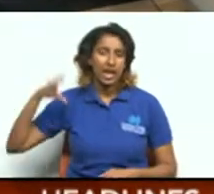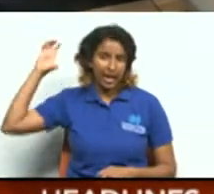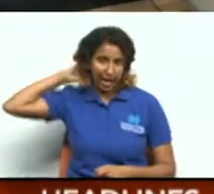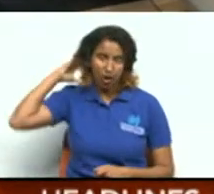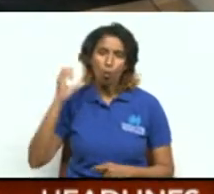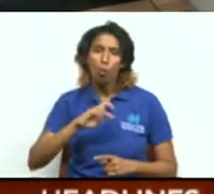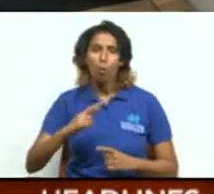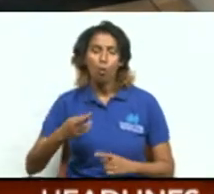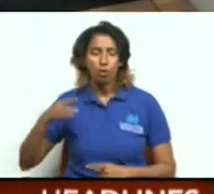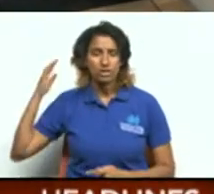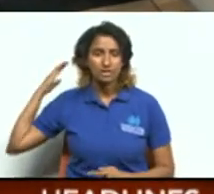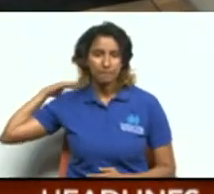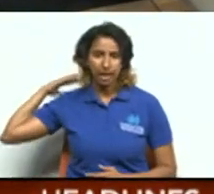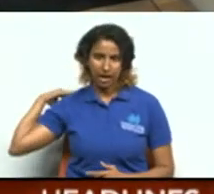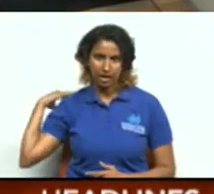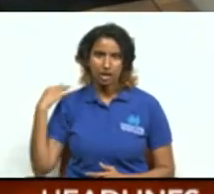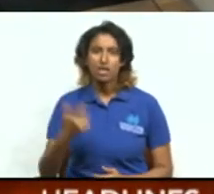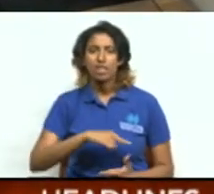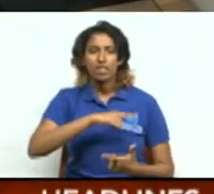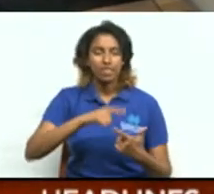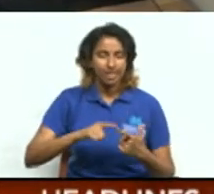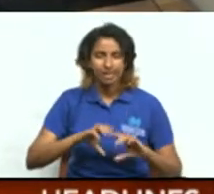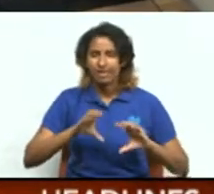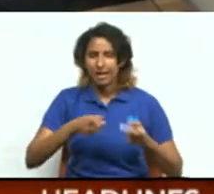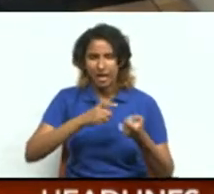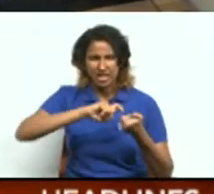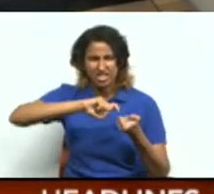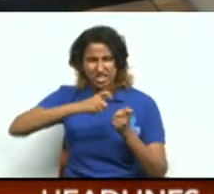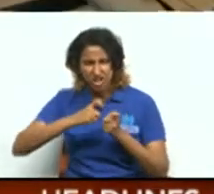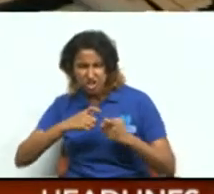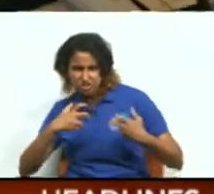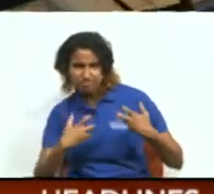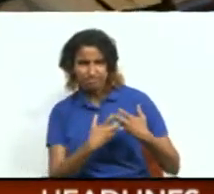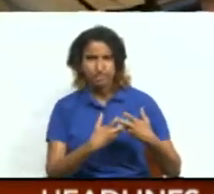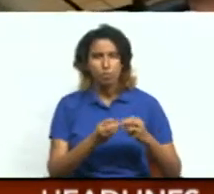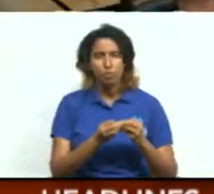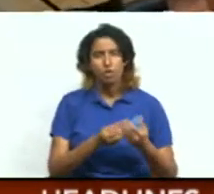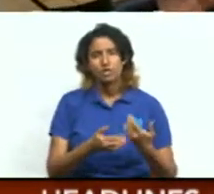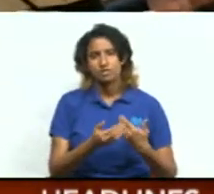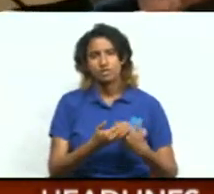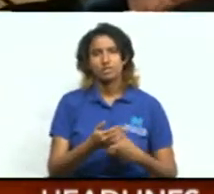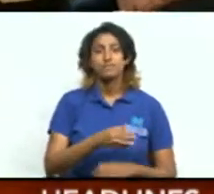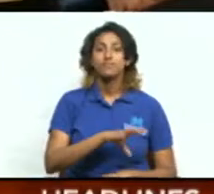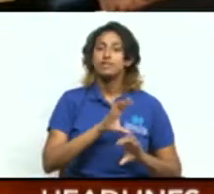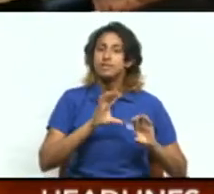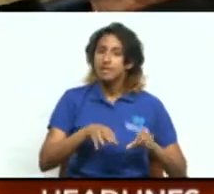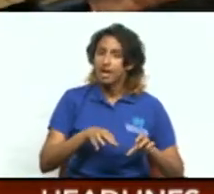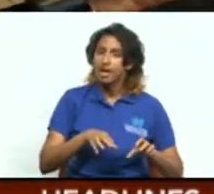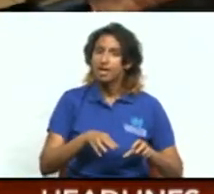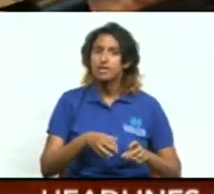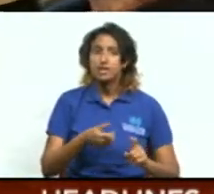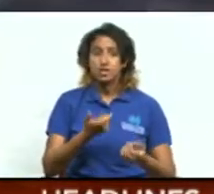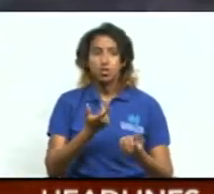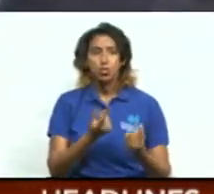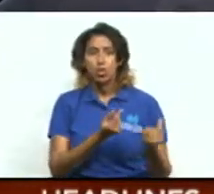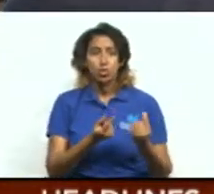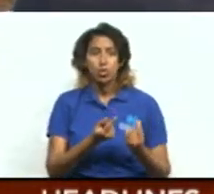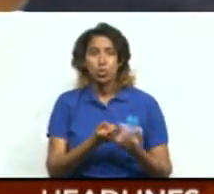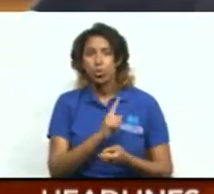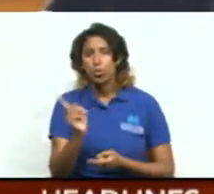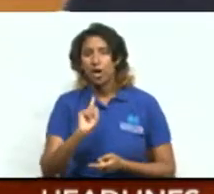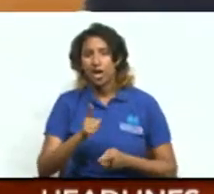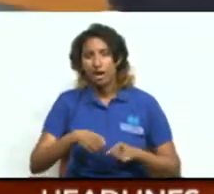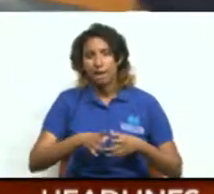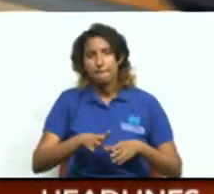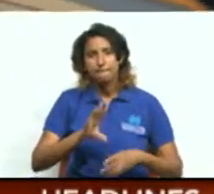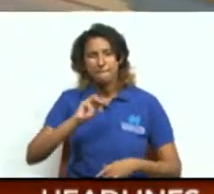that. So there really isn't any restriction at all in Pilates for anybody. While you can do a version of these moves on the mat, this machine